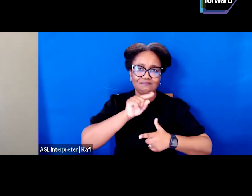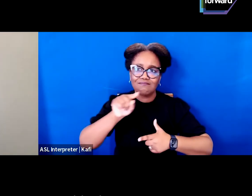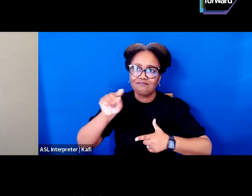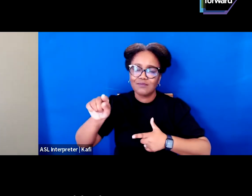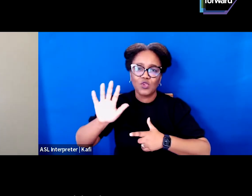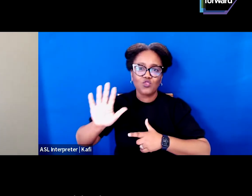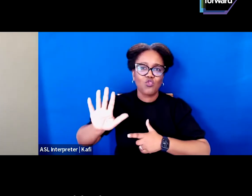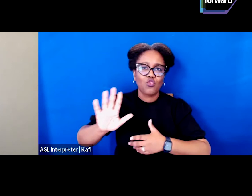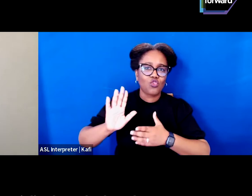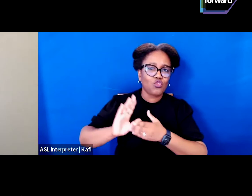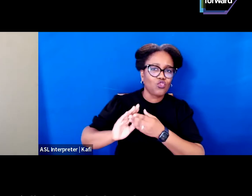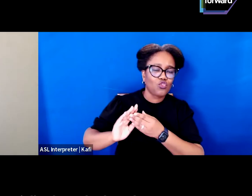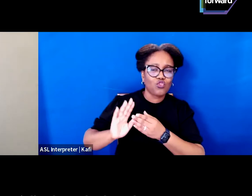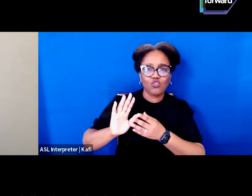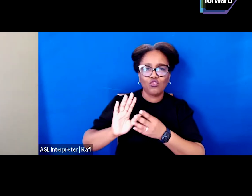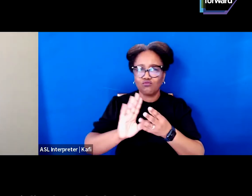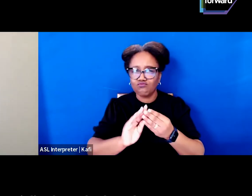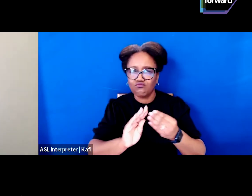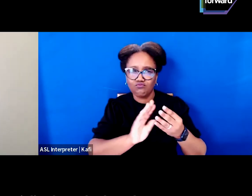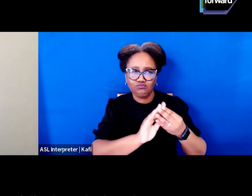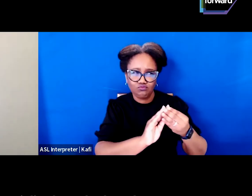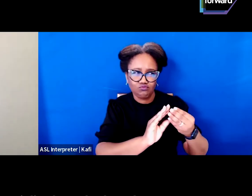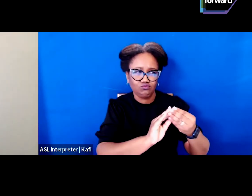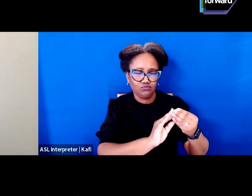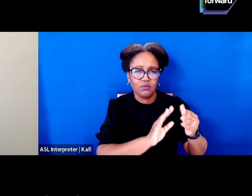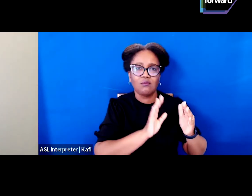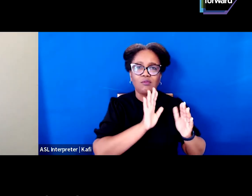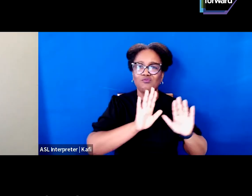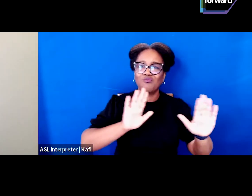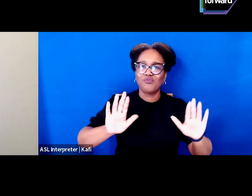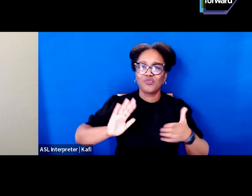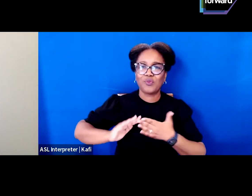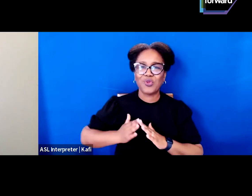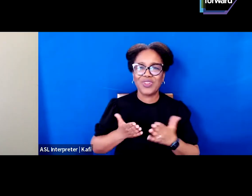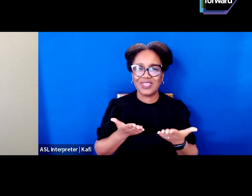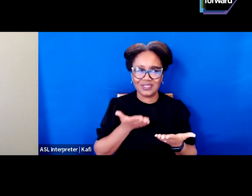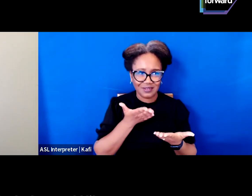our communities in addressing racialized, gender-based violence and murder?